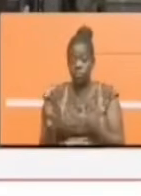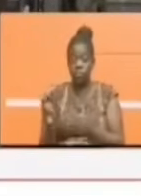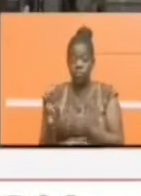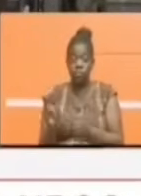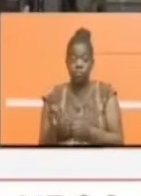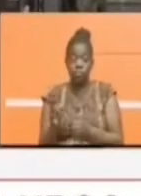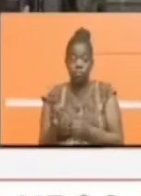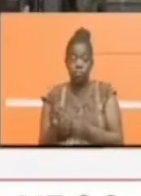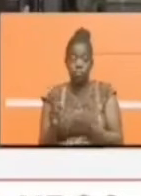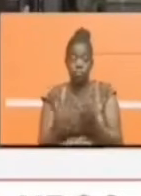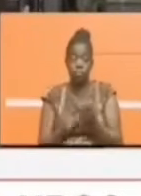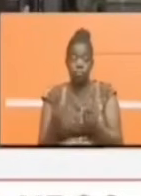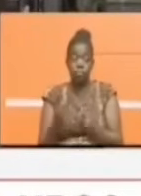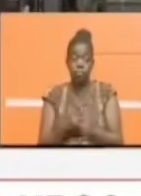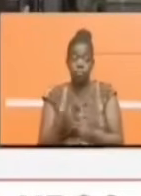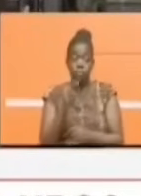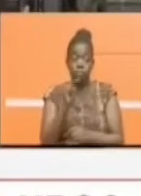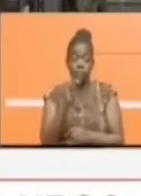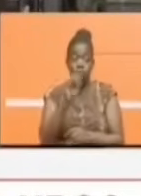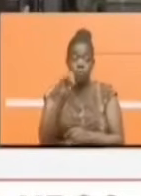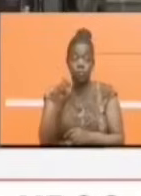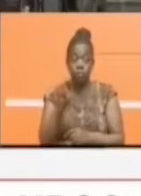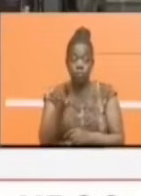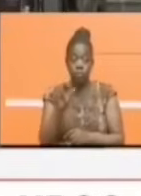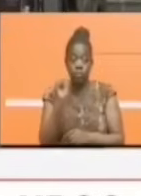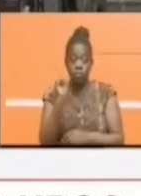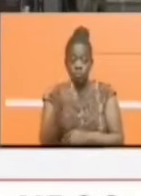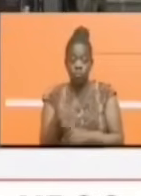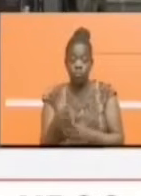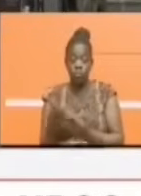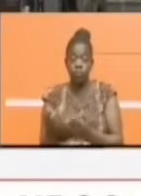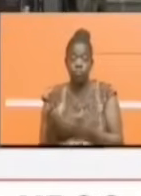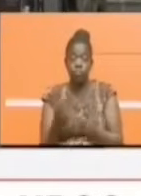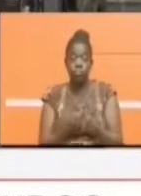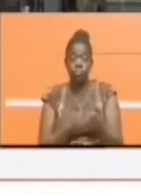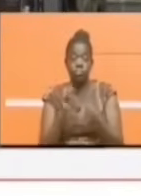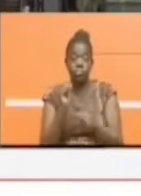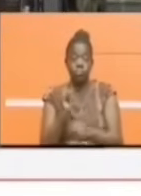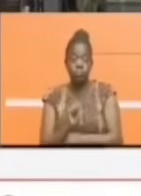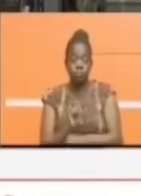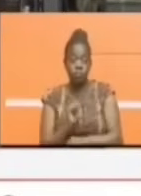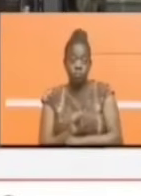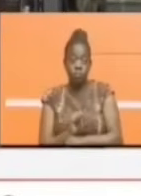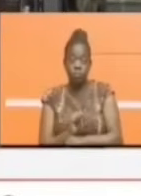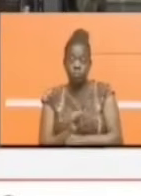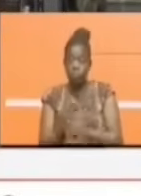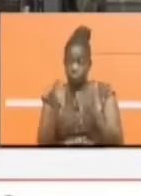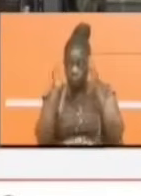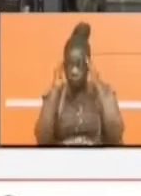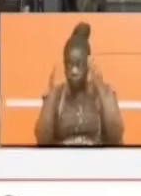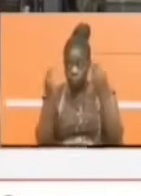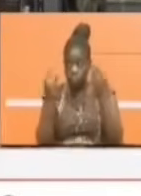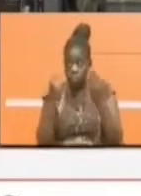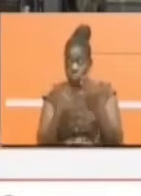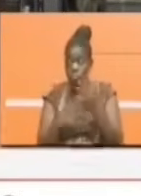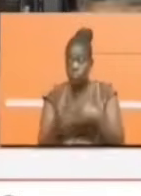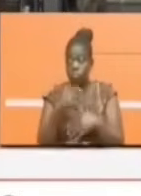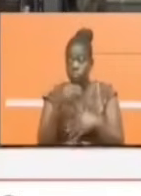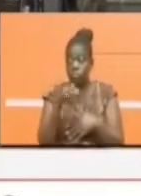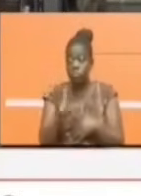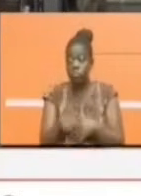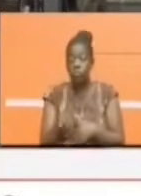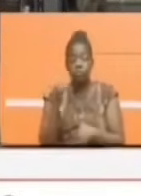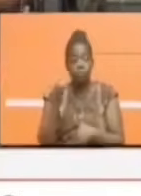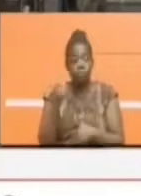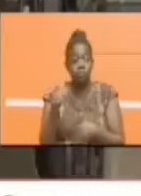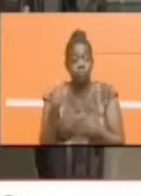lynched from Nigeria after coming from work. I don't know what they wanted because they left his phones and